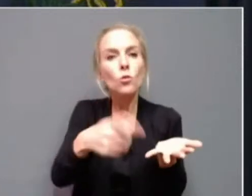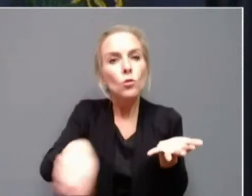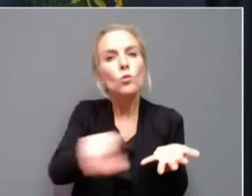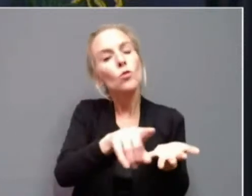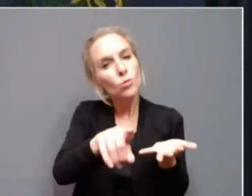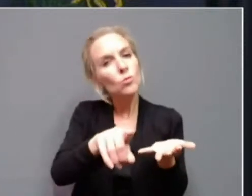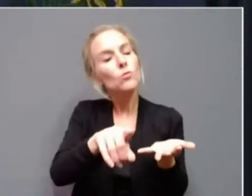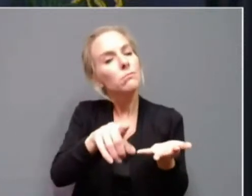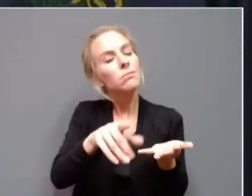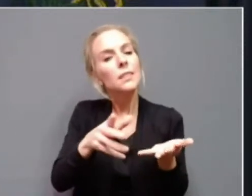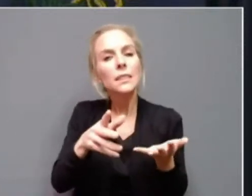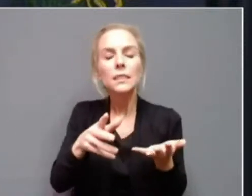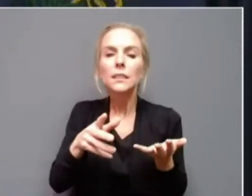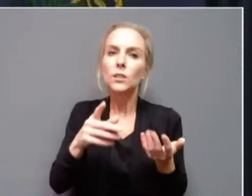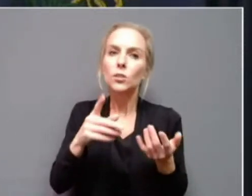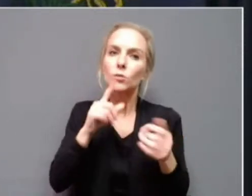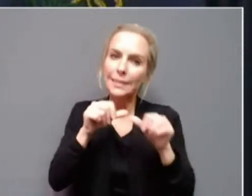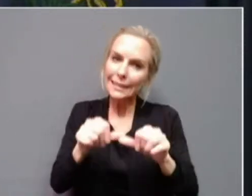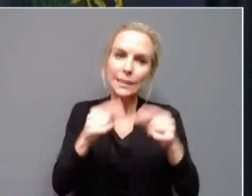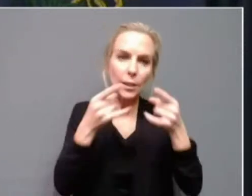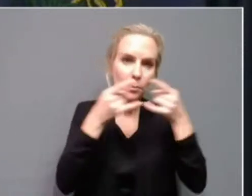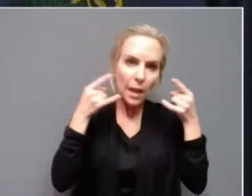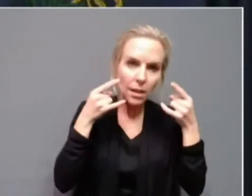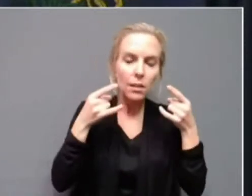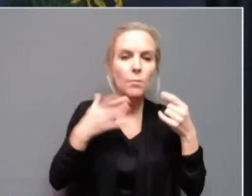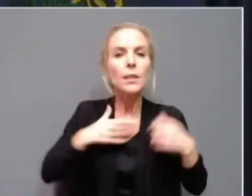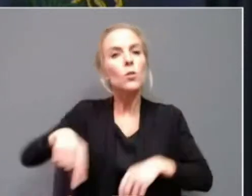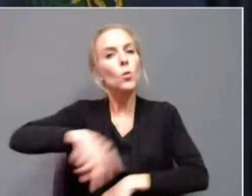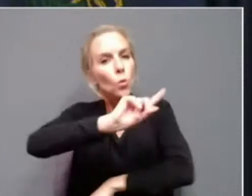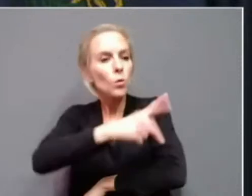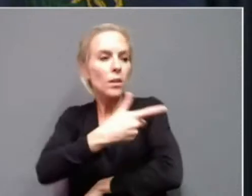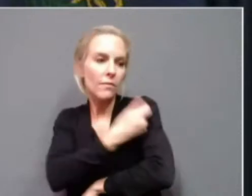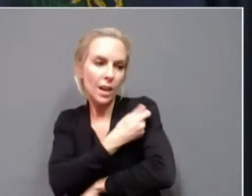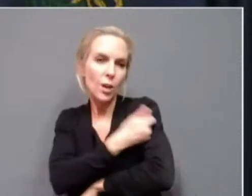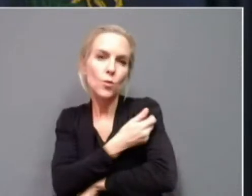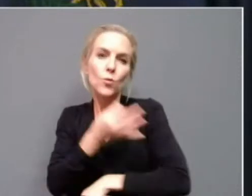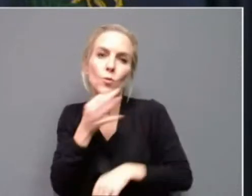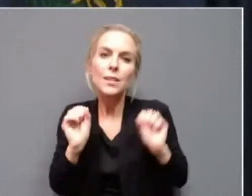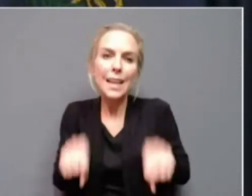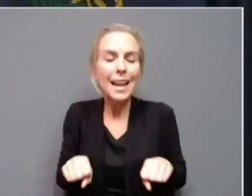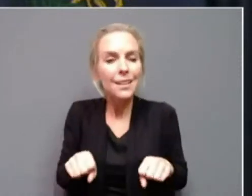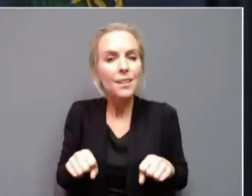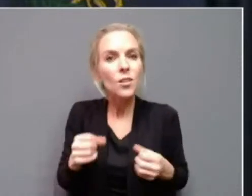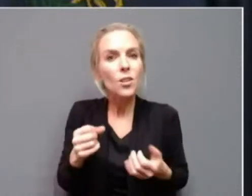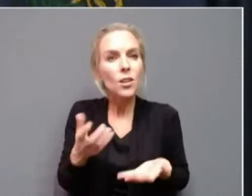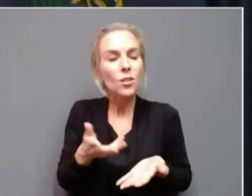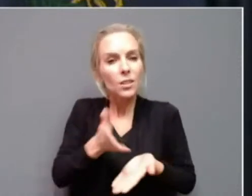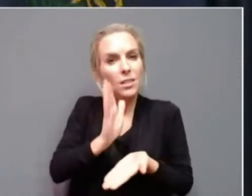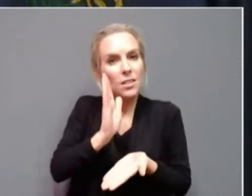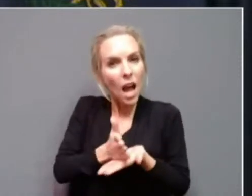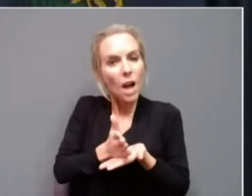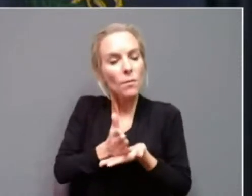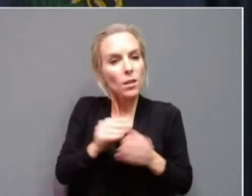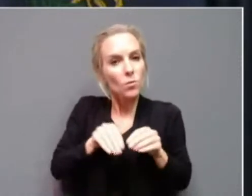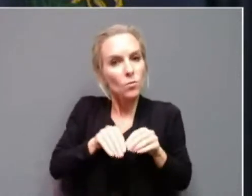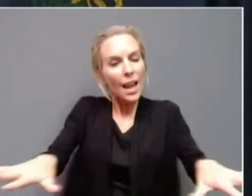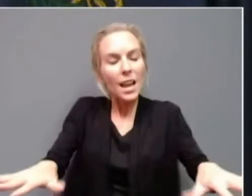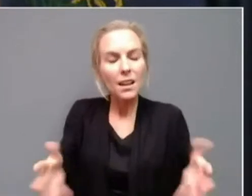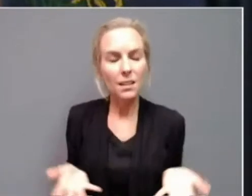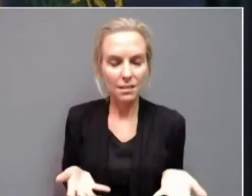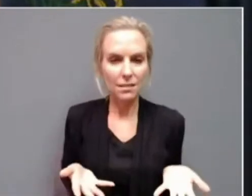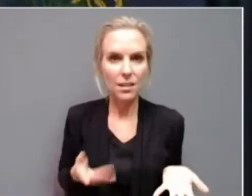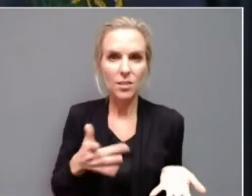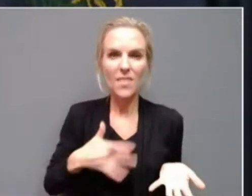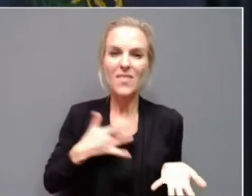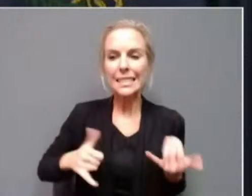mask and to get the vaccine as soon as possible to help stop the spread. You may still be hesitant and